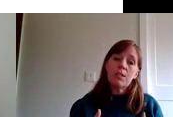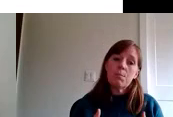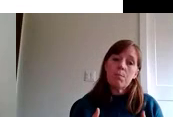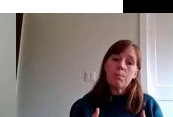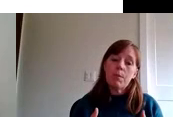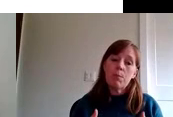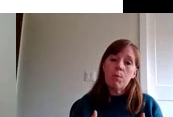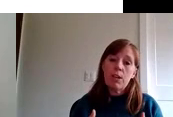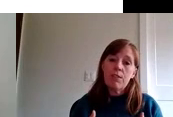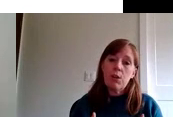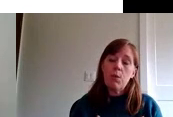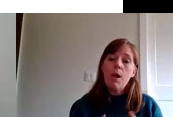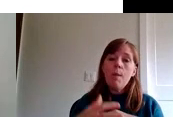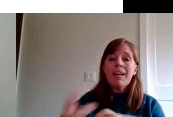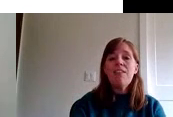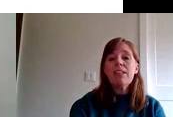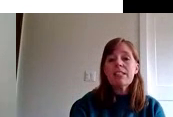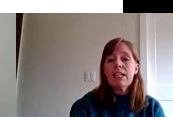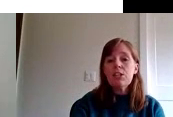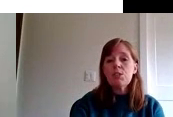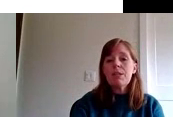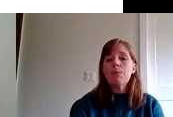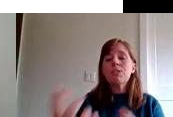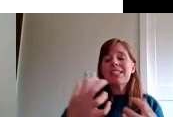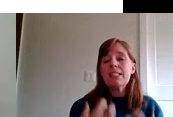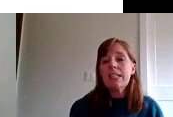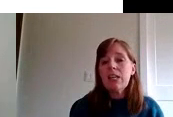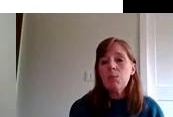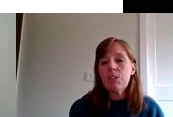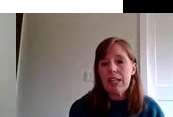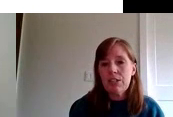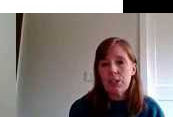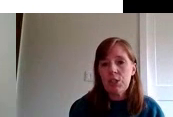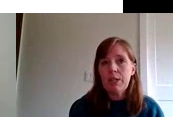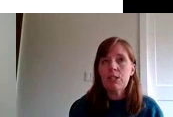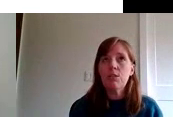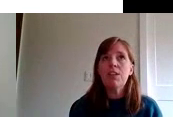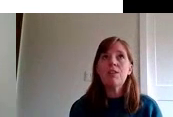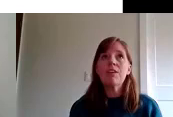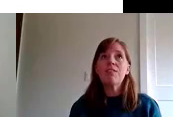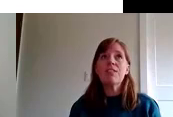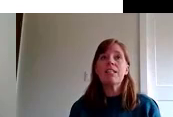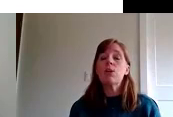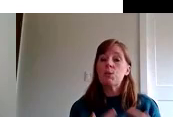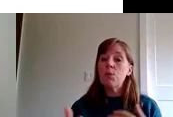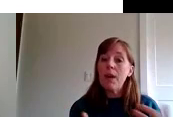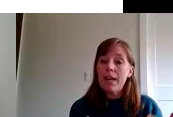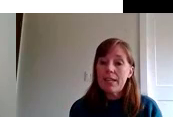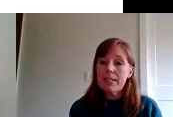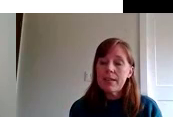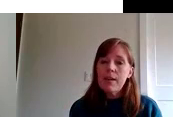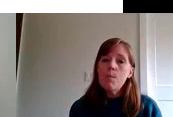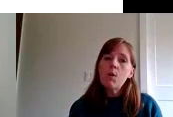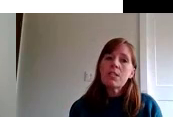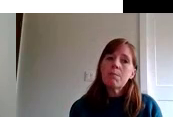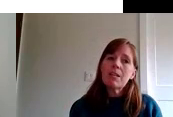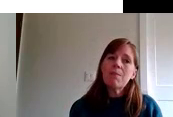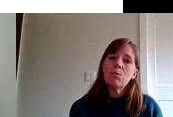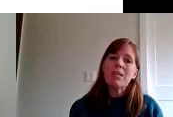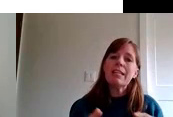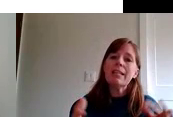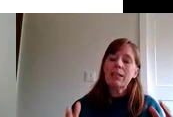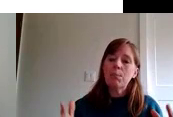the student point of view, but having the teachers be able to see what your kids are doing. So video conferencing goes both ways,